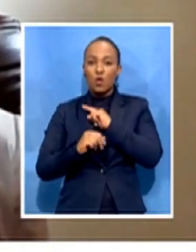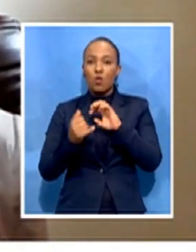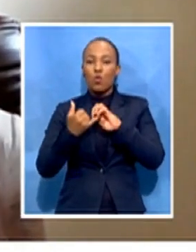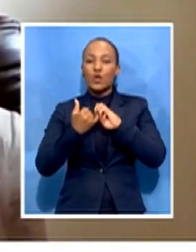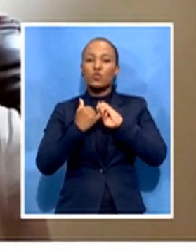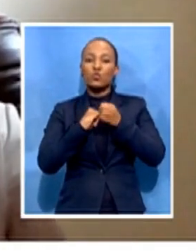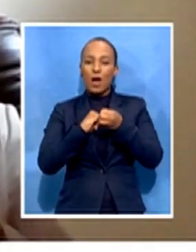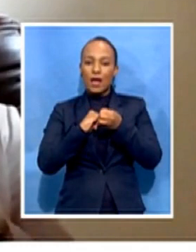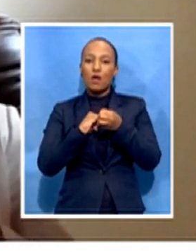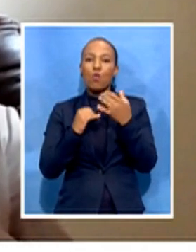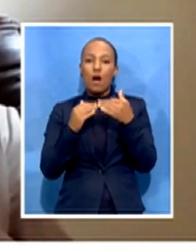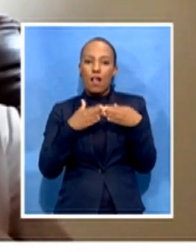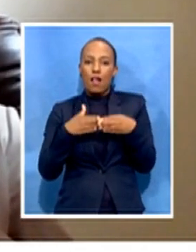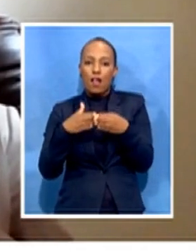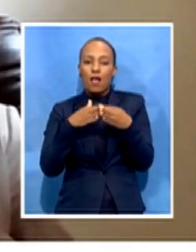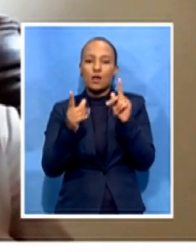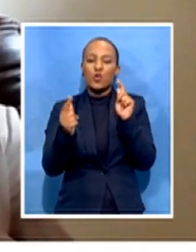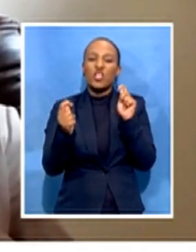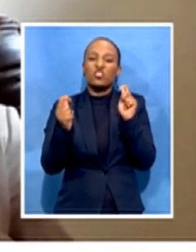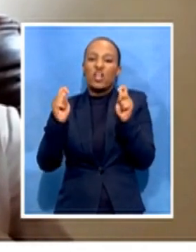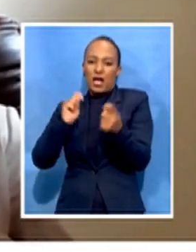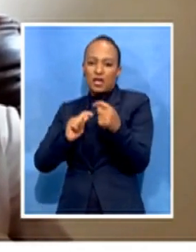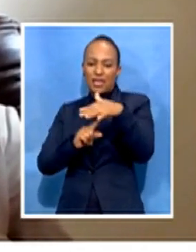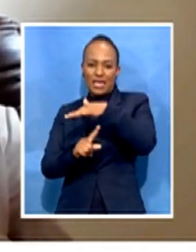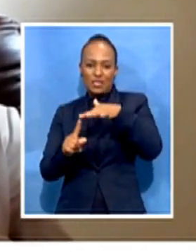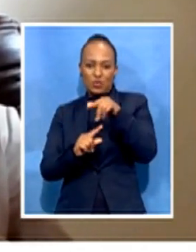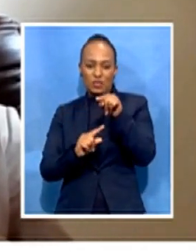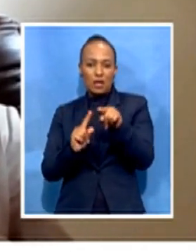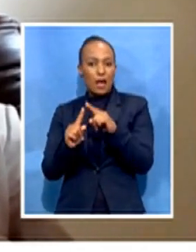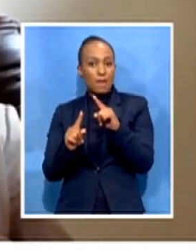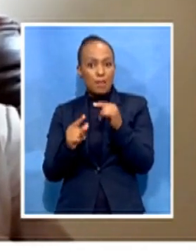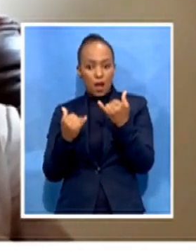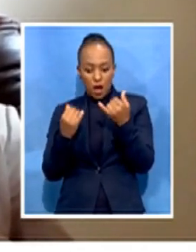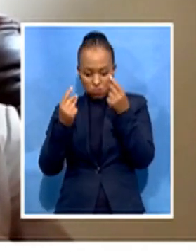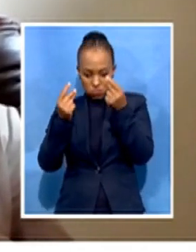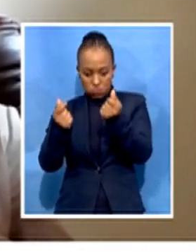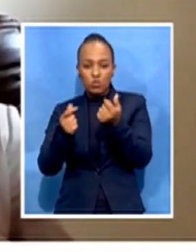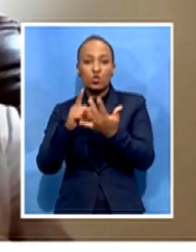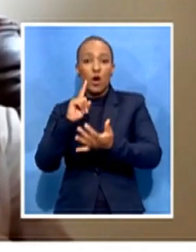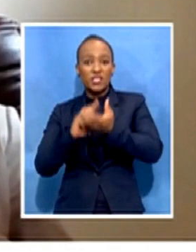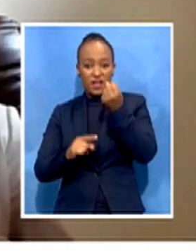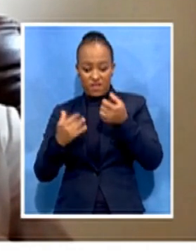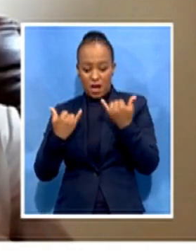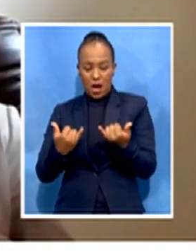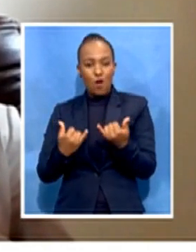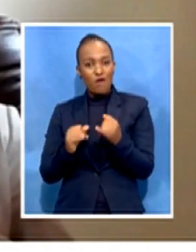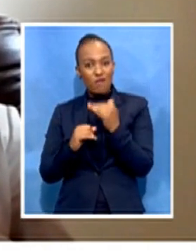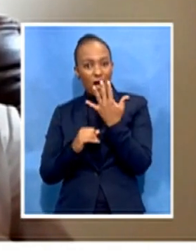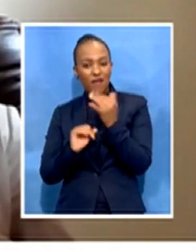to be something that is actually going to be achieved in probably the next 5 to 10 years. Let's agree